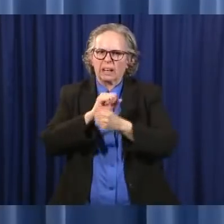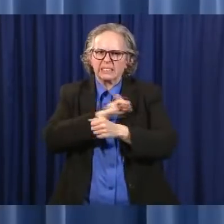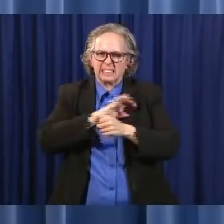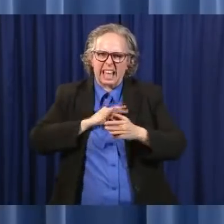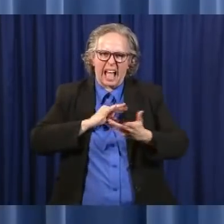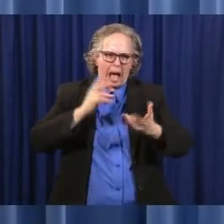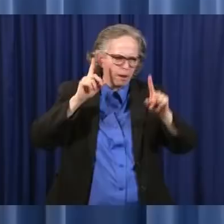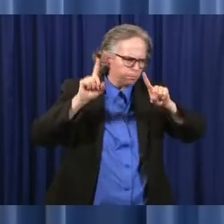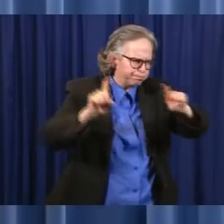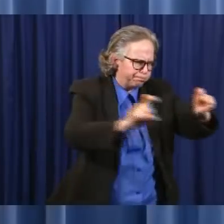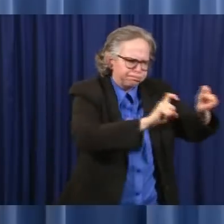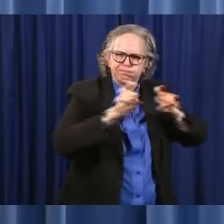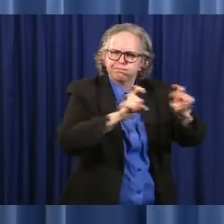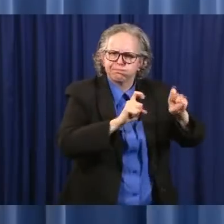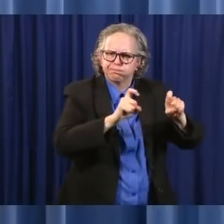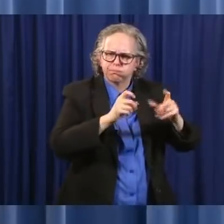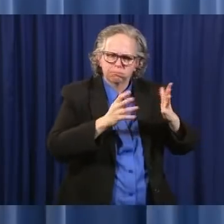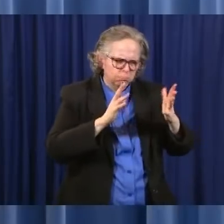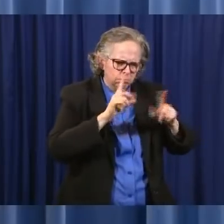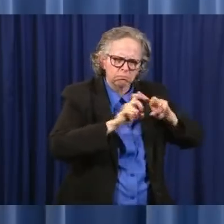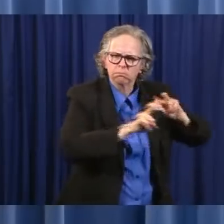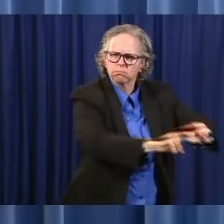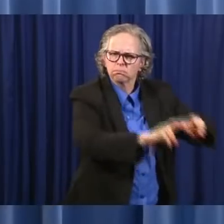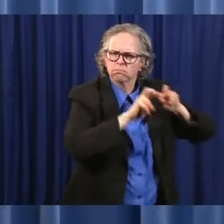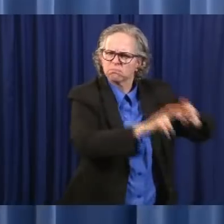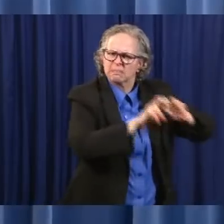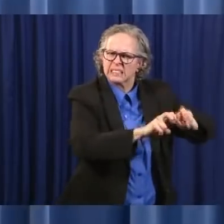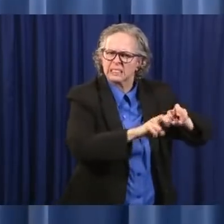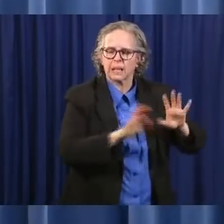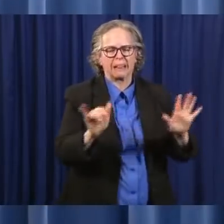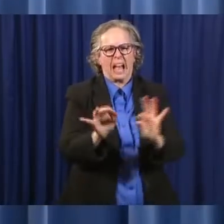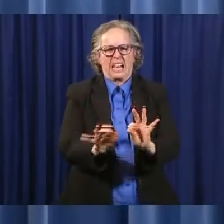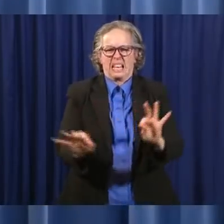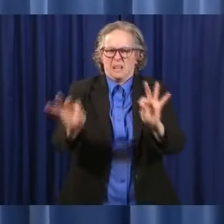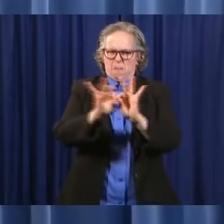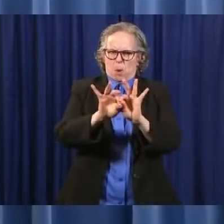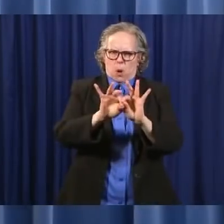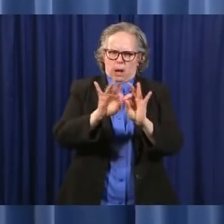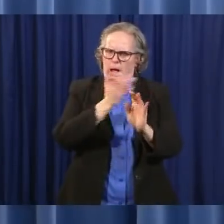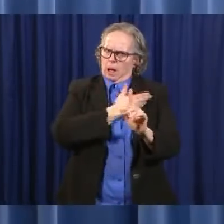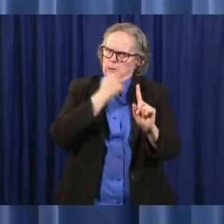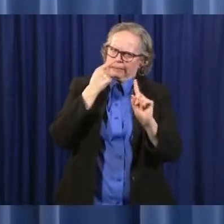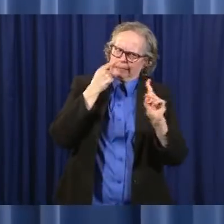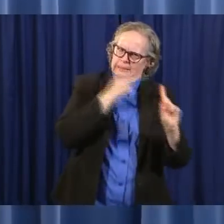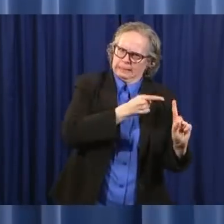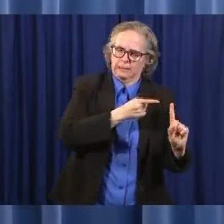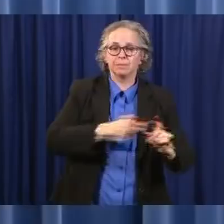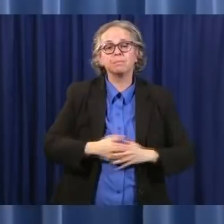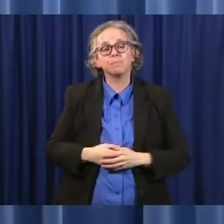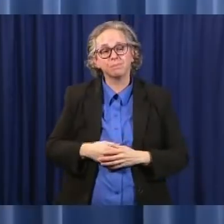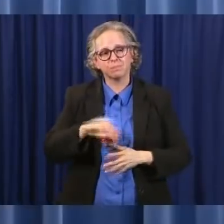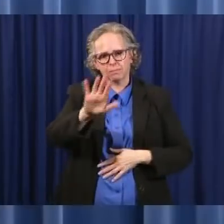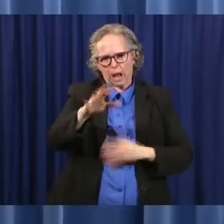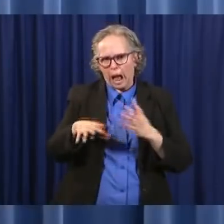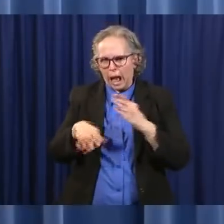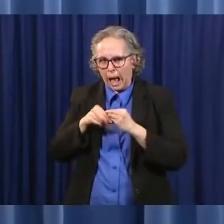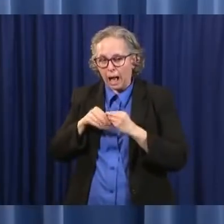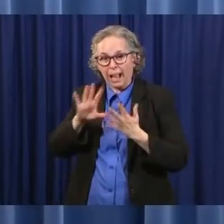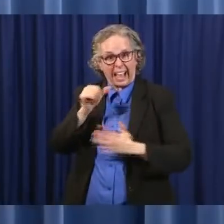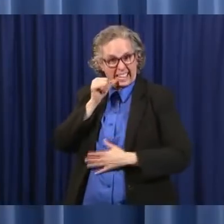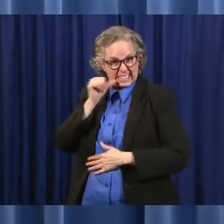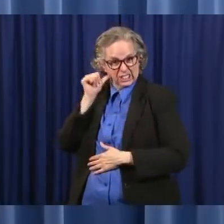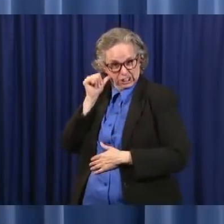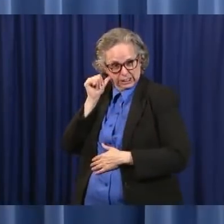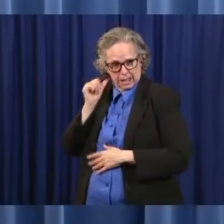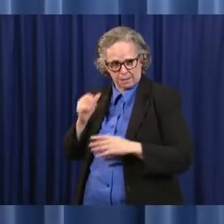testing. That is an essential part of this. And I want to add something else. I got a call yesterday from,